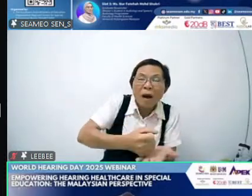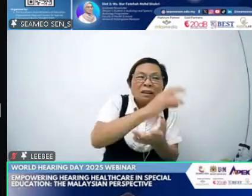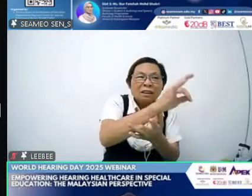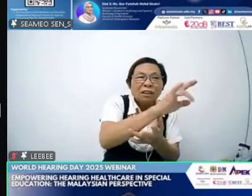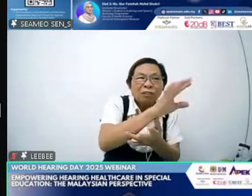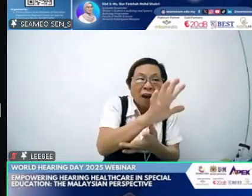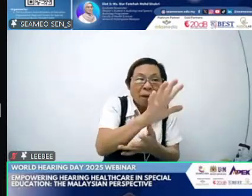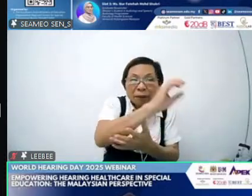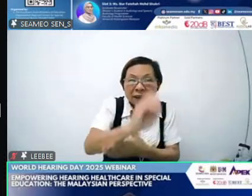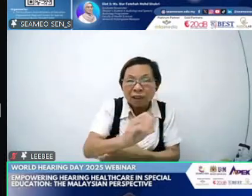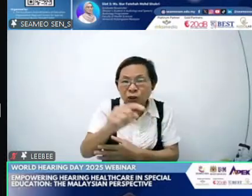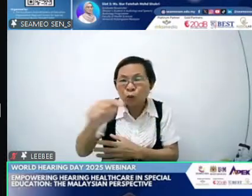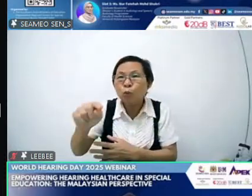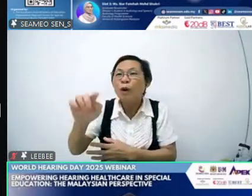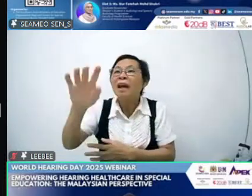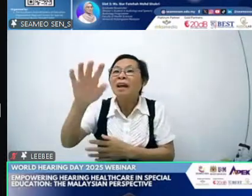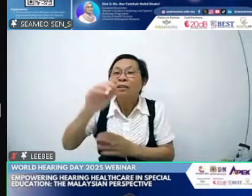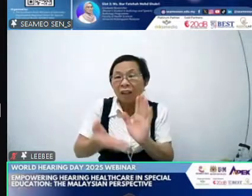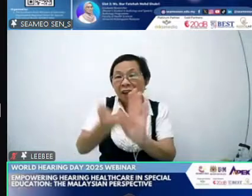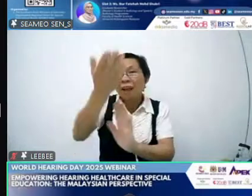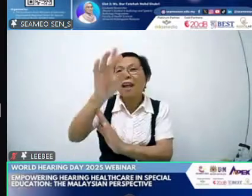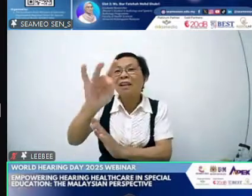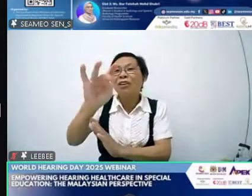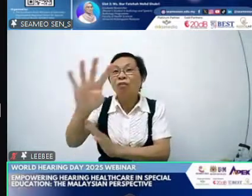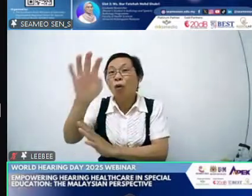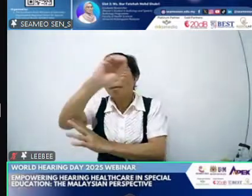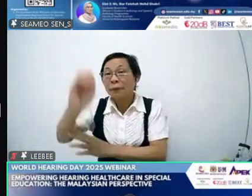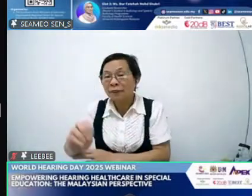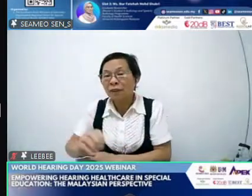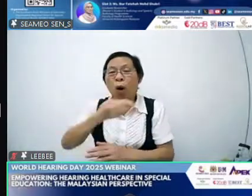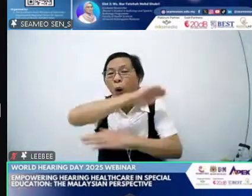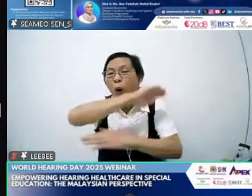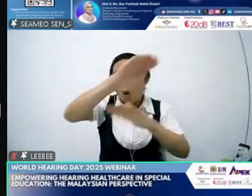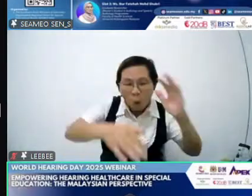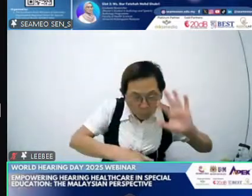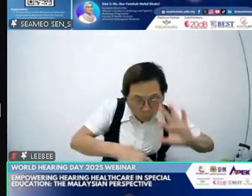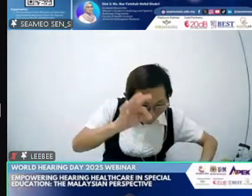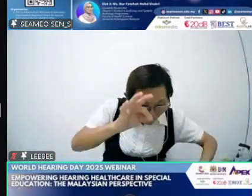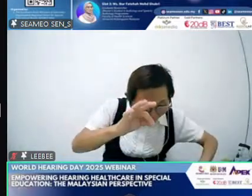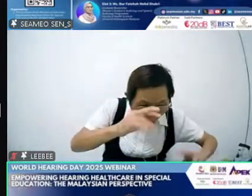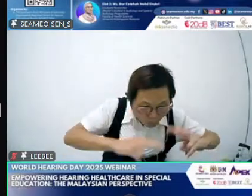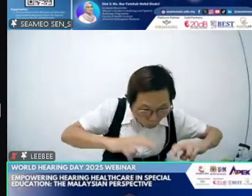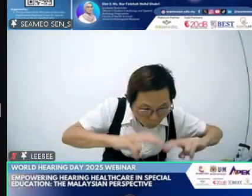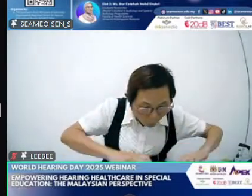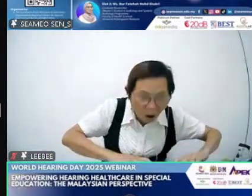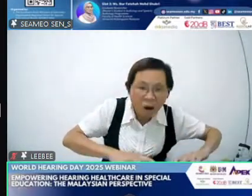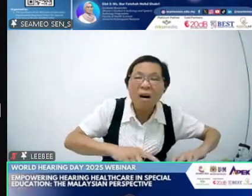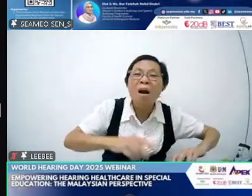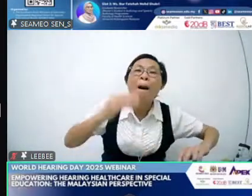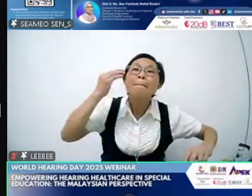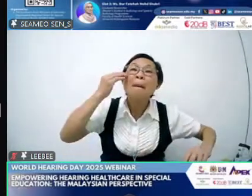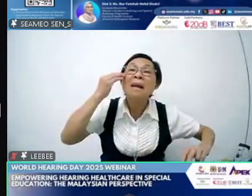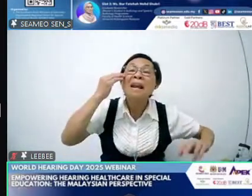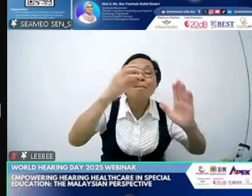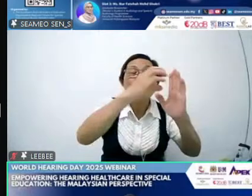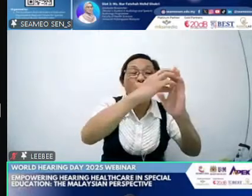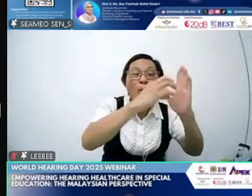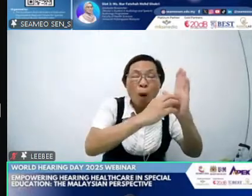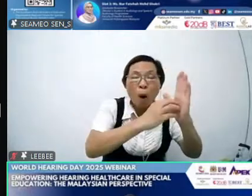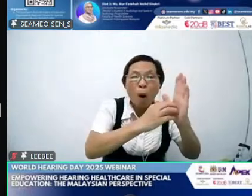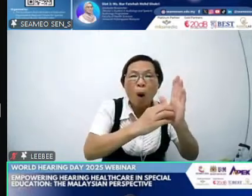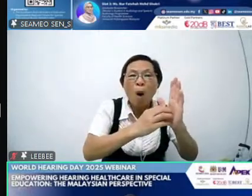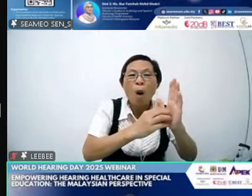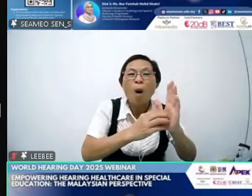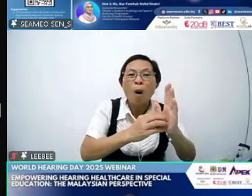75% to 84%. So all these findings confirm that the Malay Ham module did more than